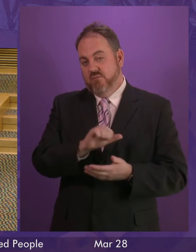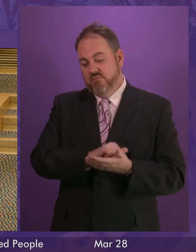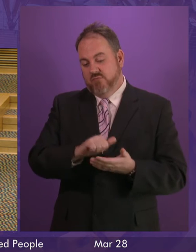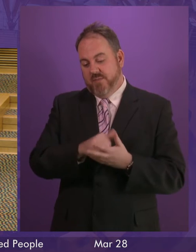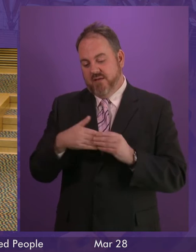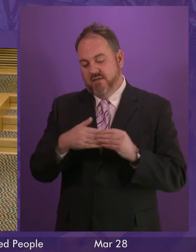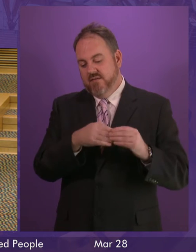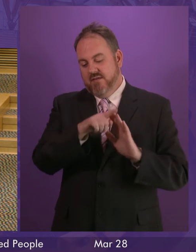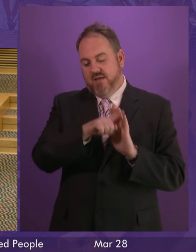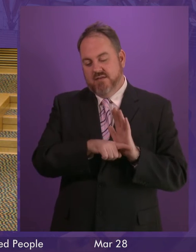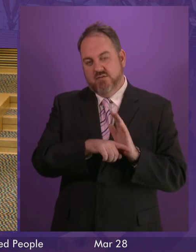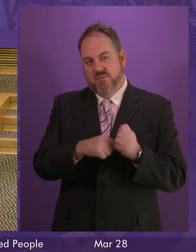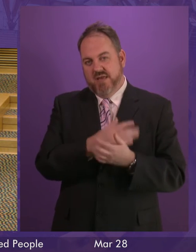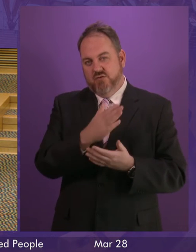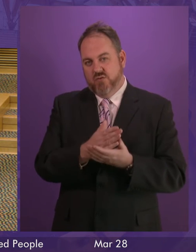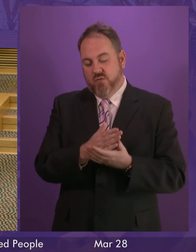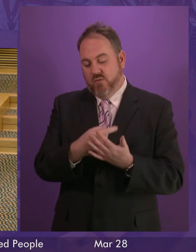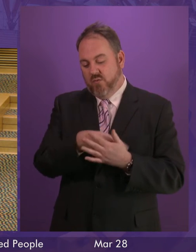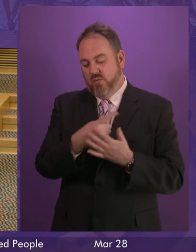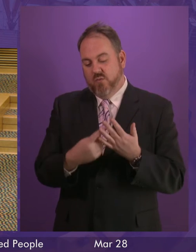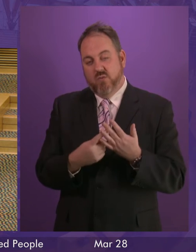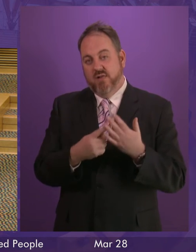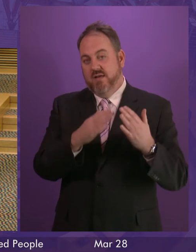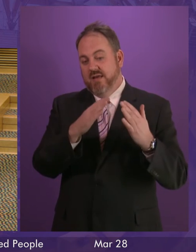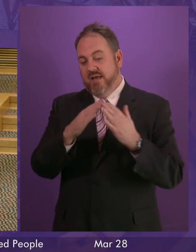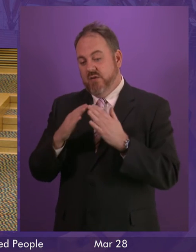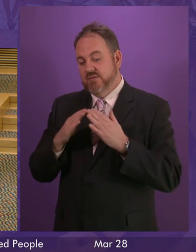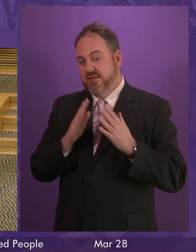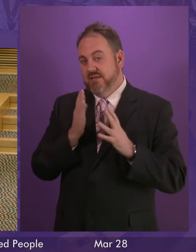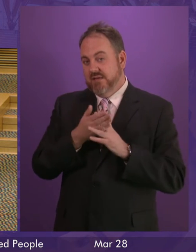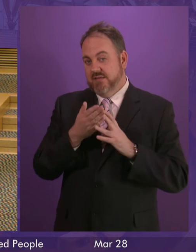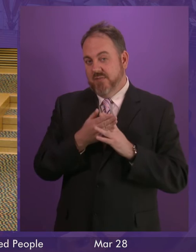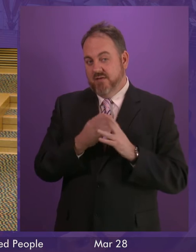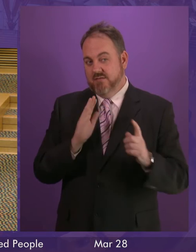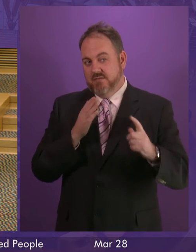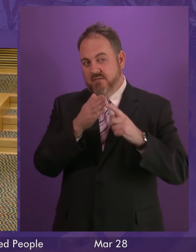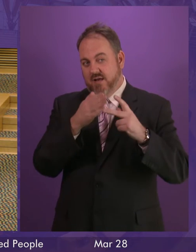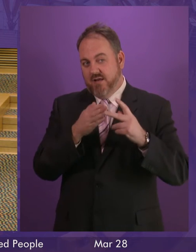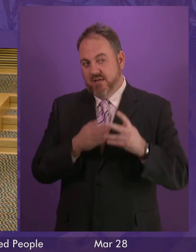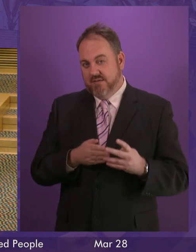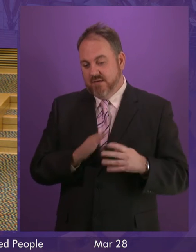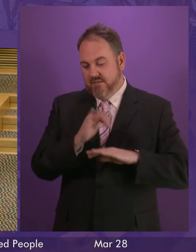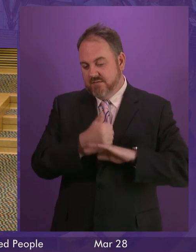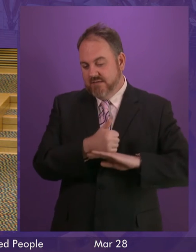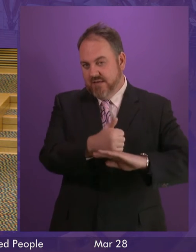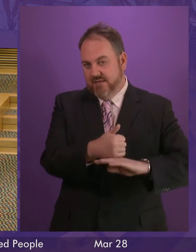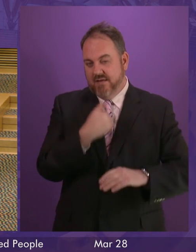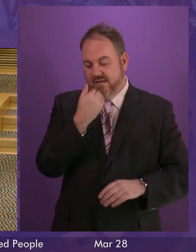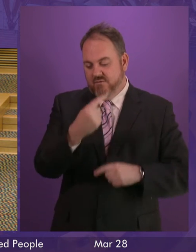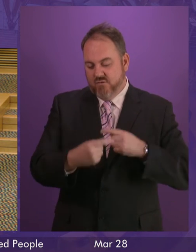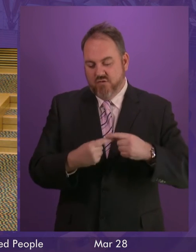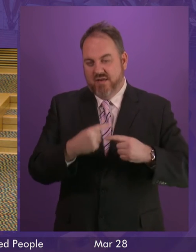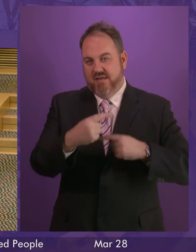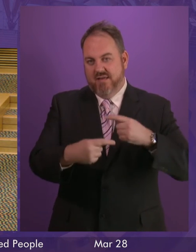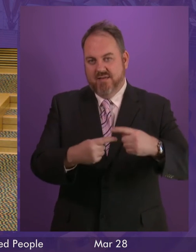to have all tenure wheelchair housing targets in place this year. We have also started working our approach to housing